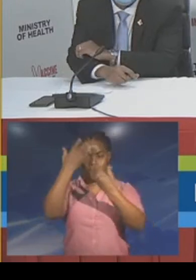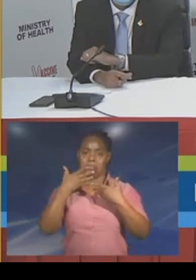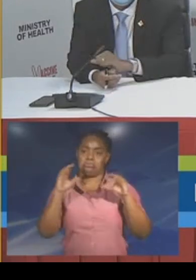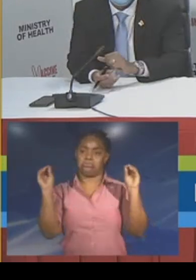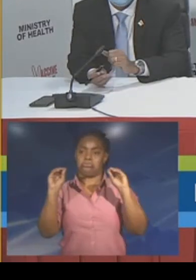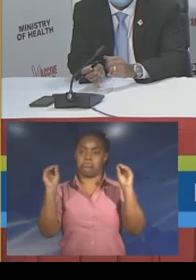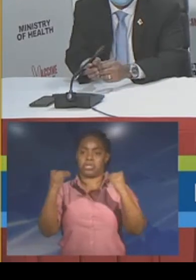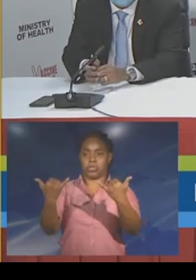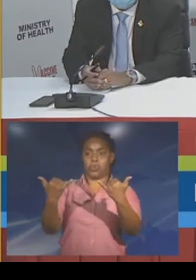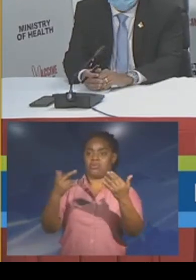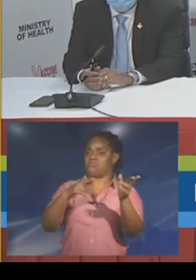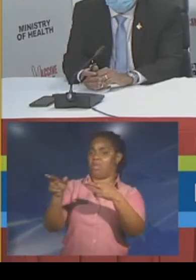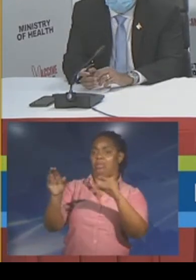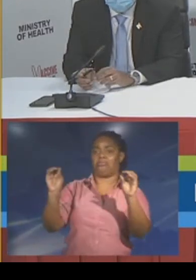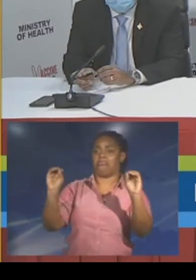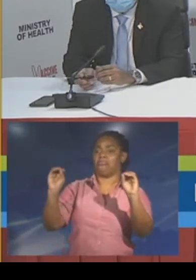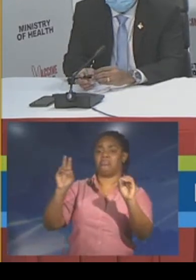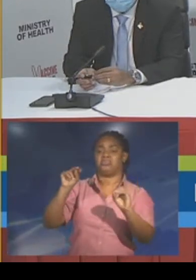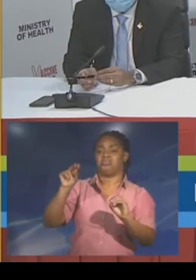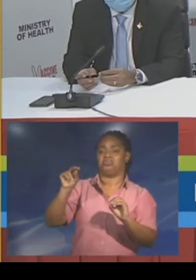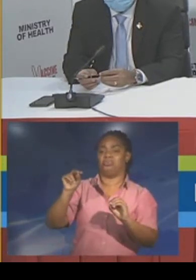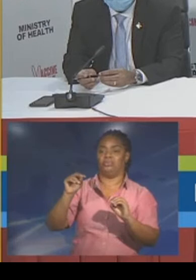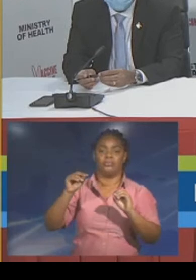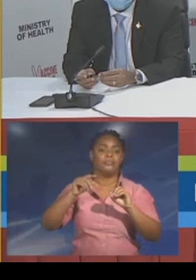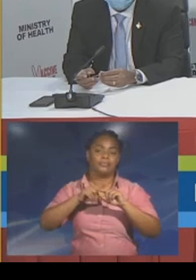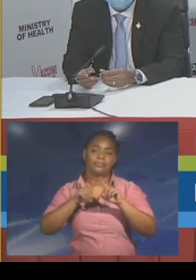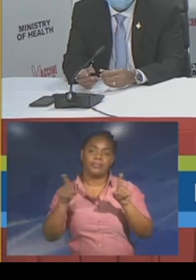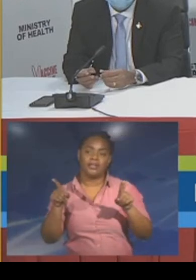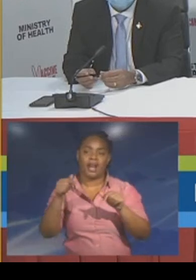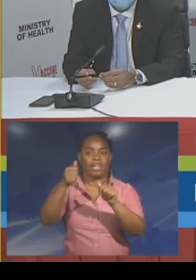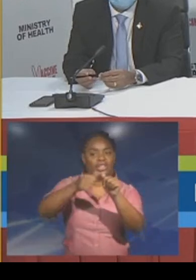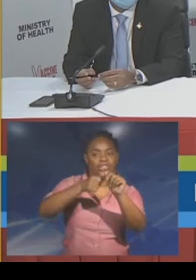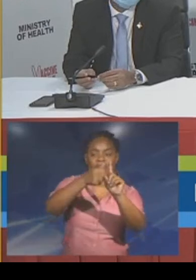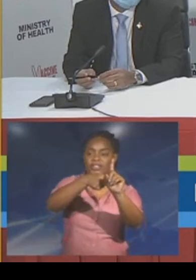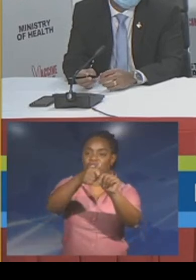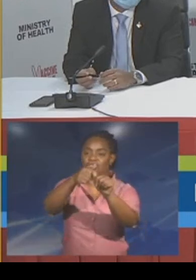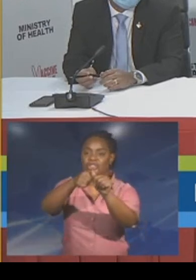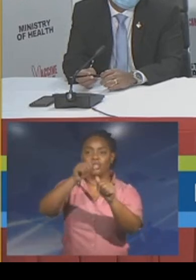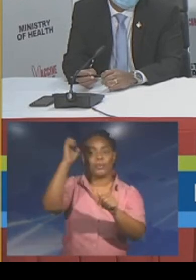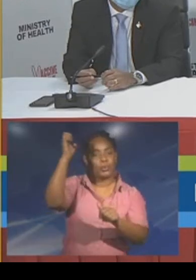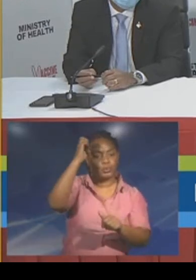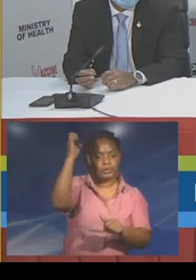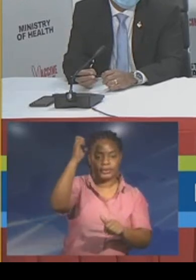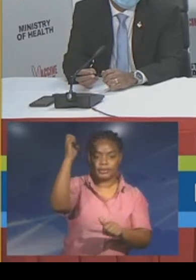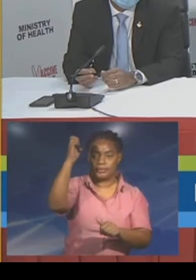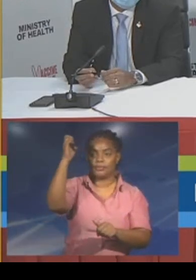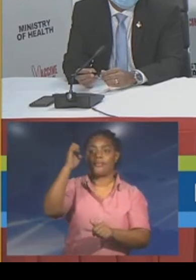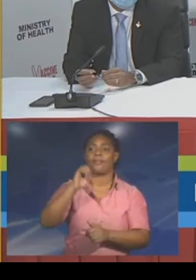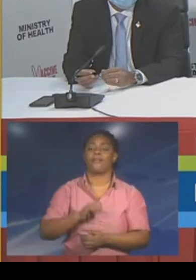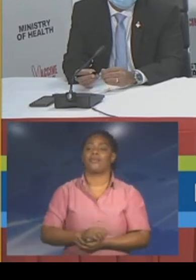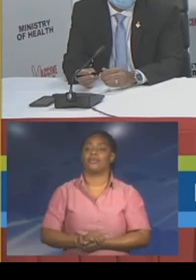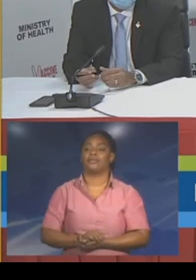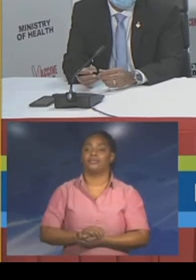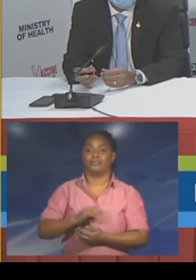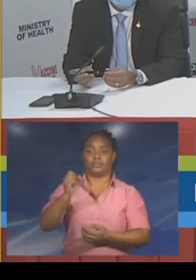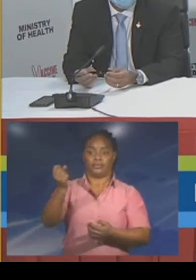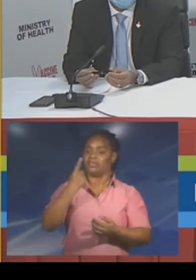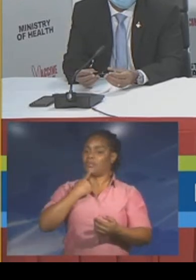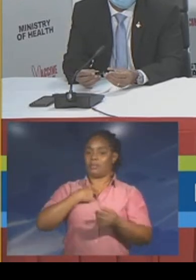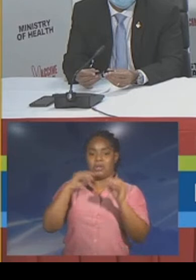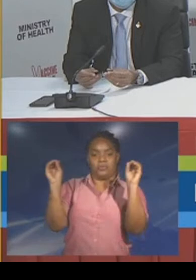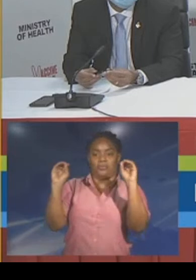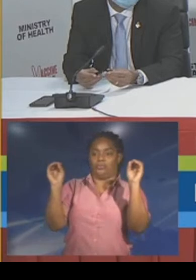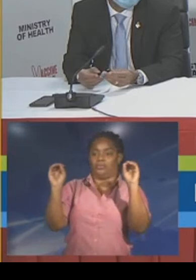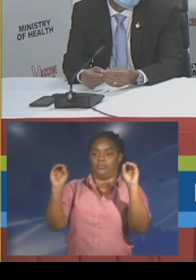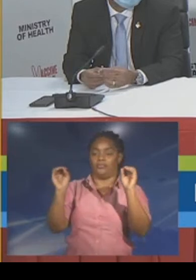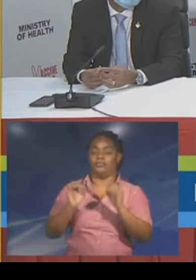The individual A&Es will be more limited to Port of Spain. They have not reported any undue increase in